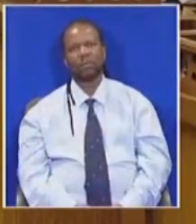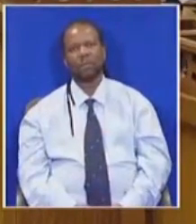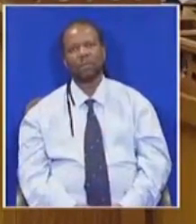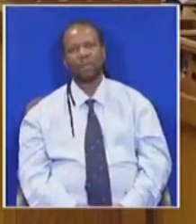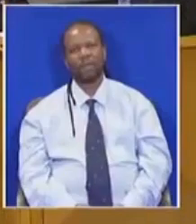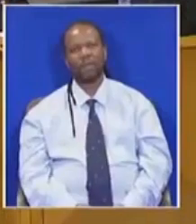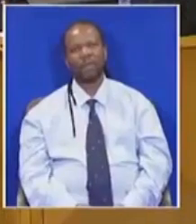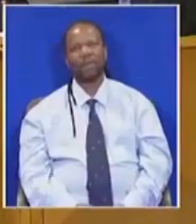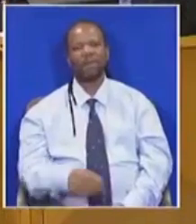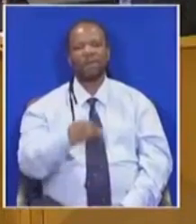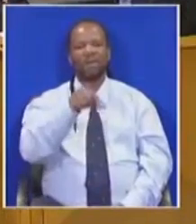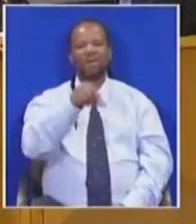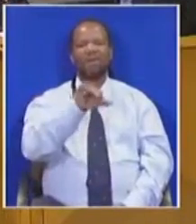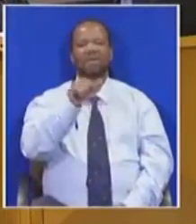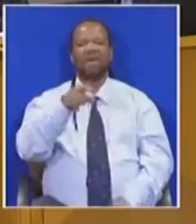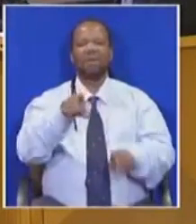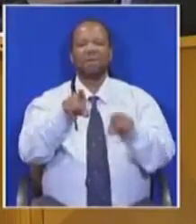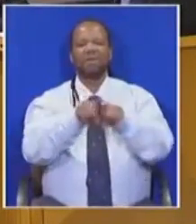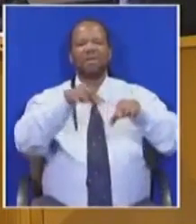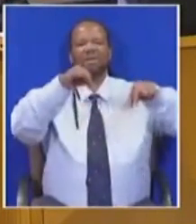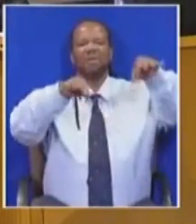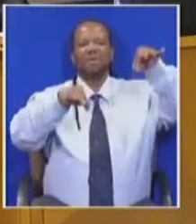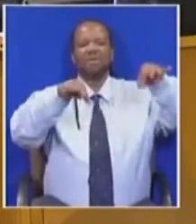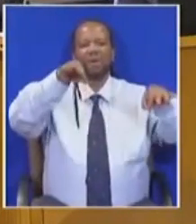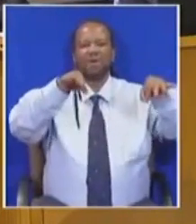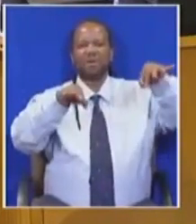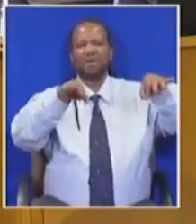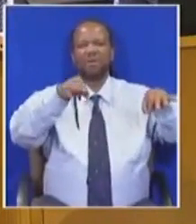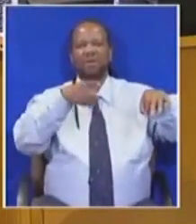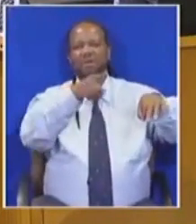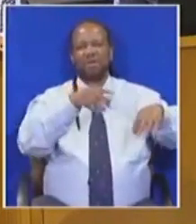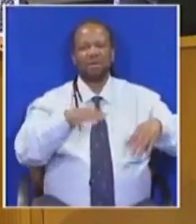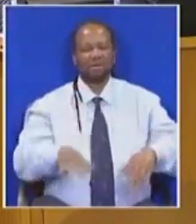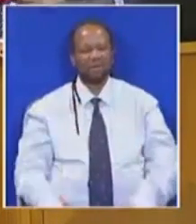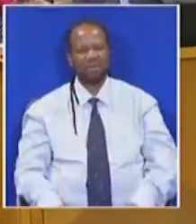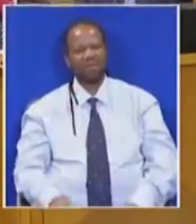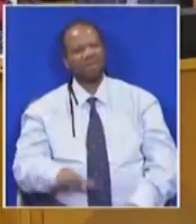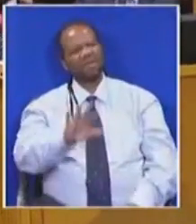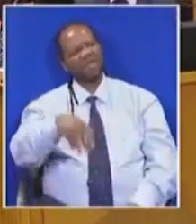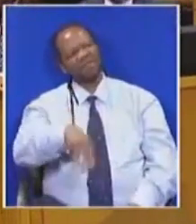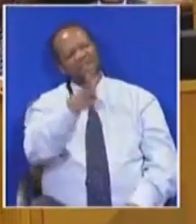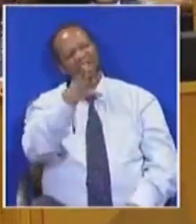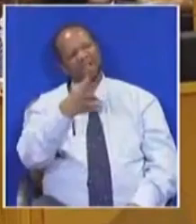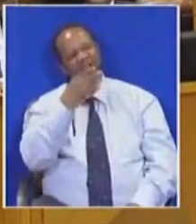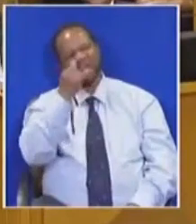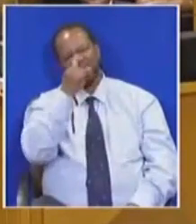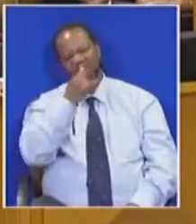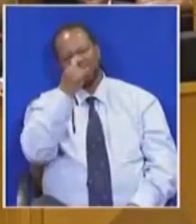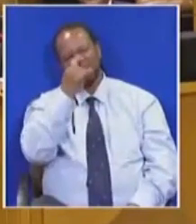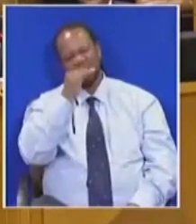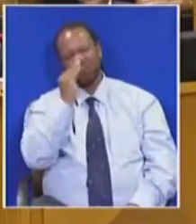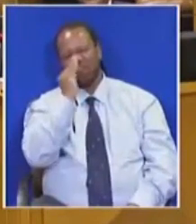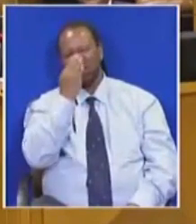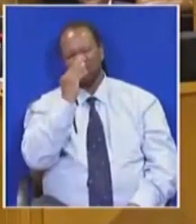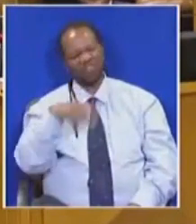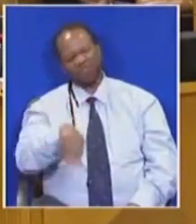Gigaba is a puppet. I call Sala la masela lawa. upon the Minister of Finance.